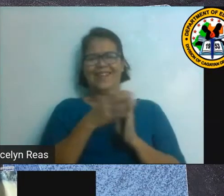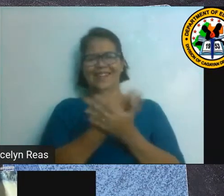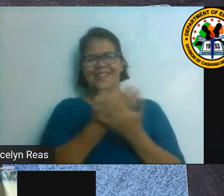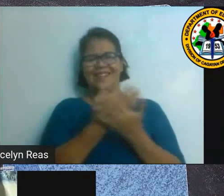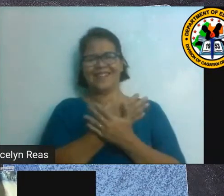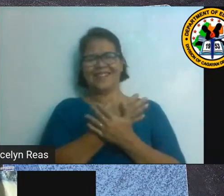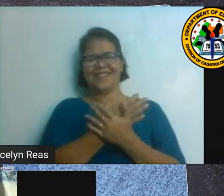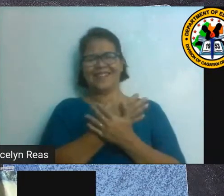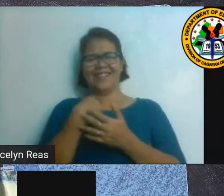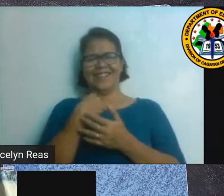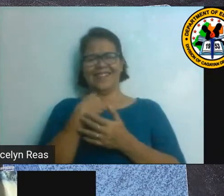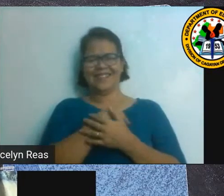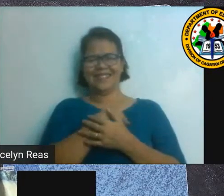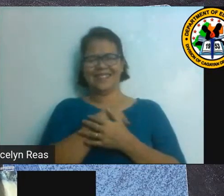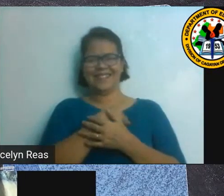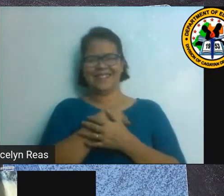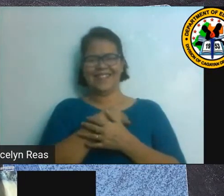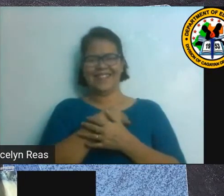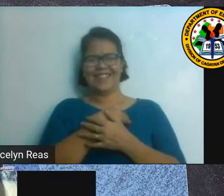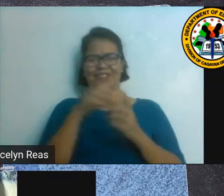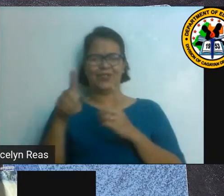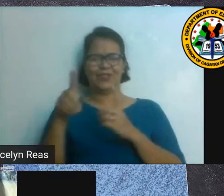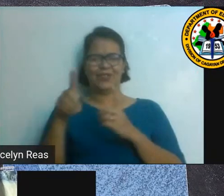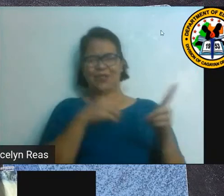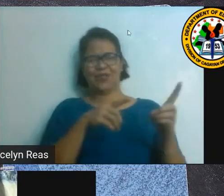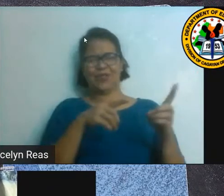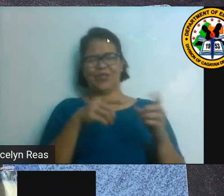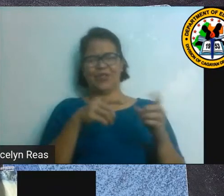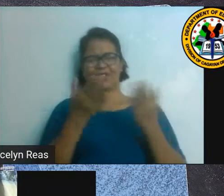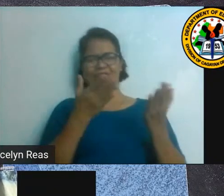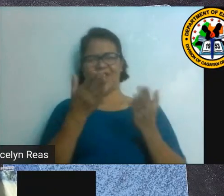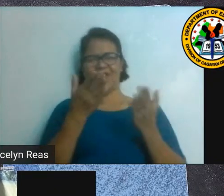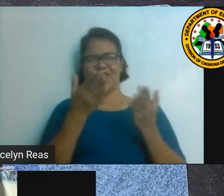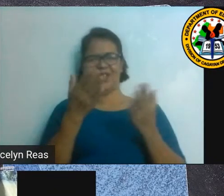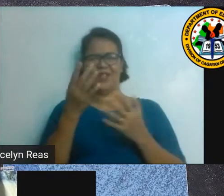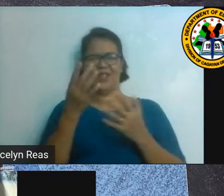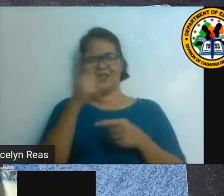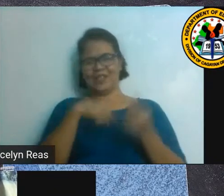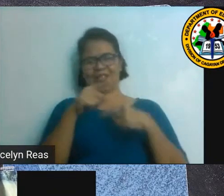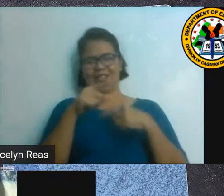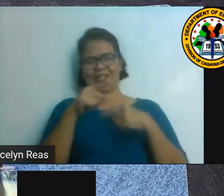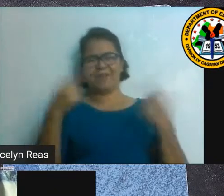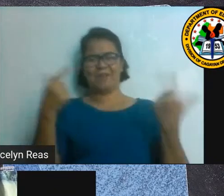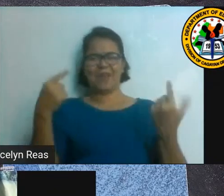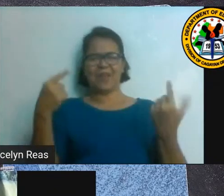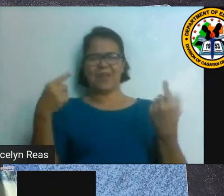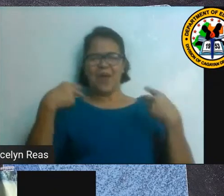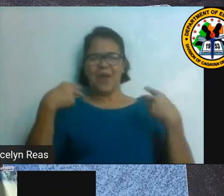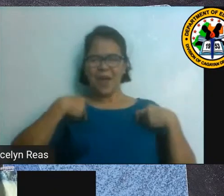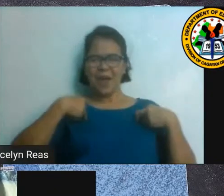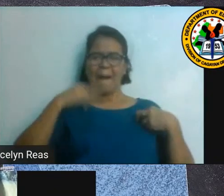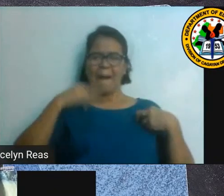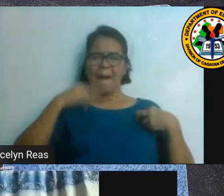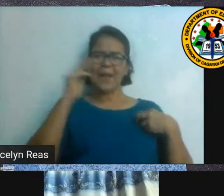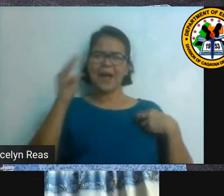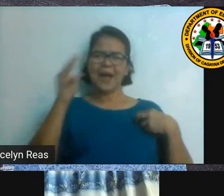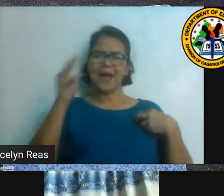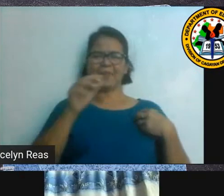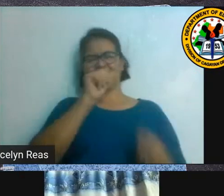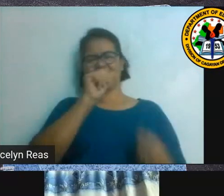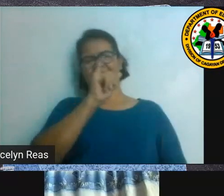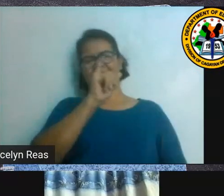to do the service of sign language. Then, on board, we have Ma'am Aisa. And then, we have also